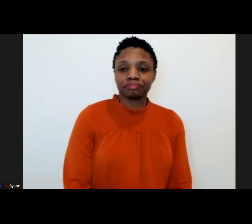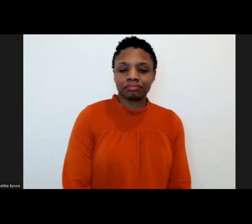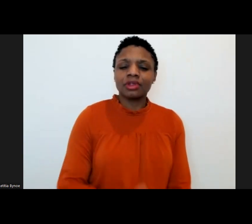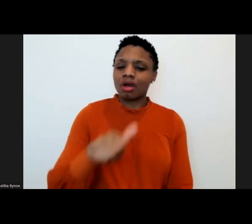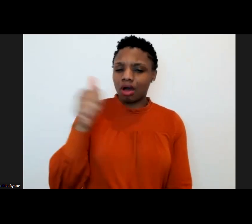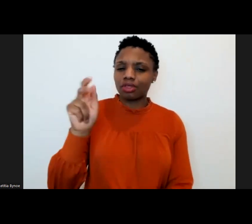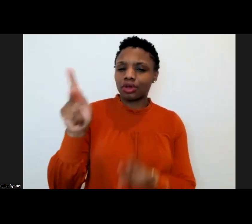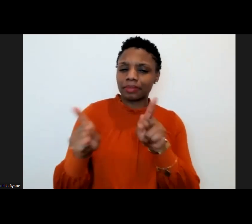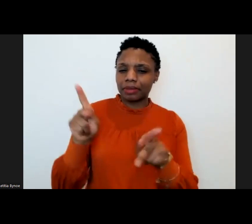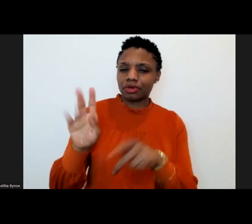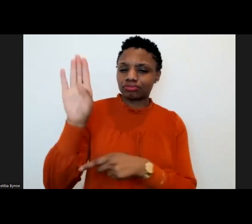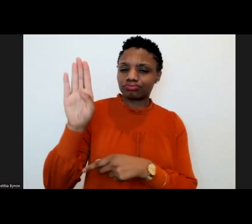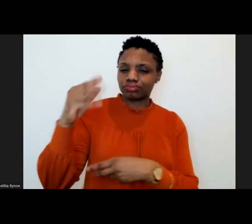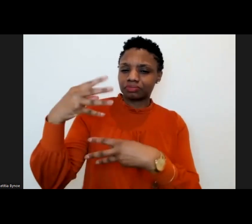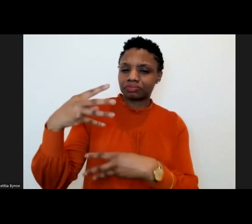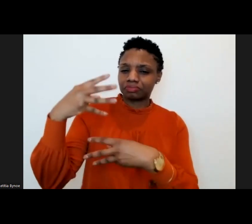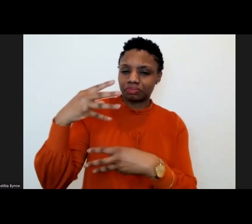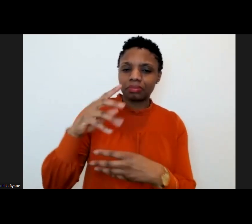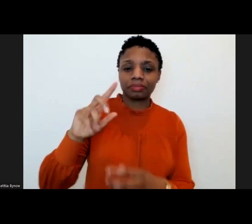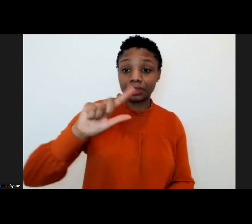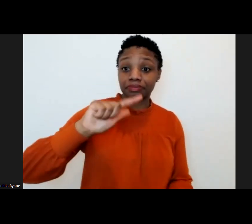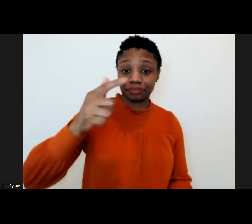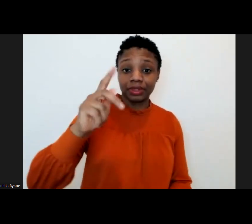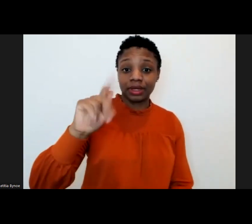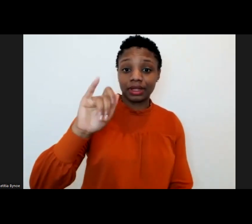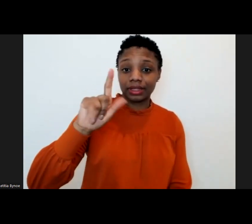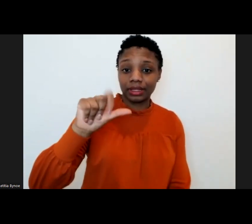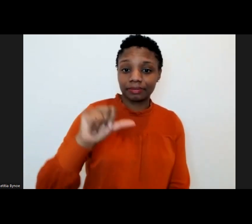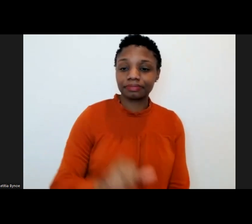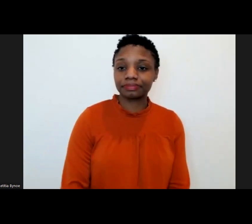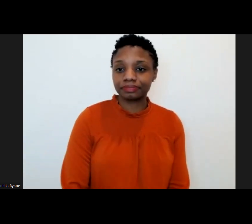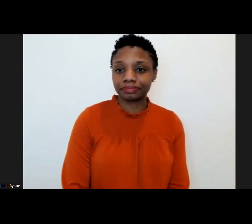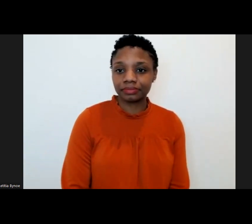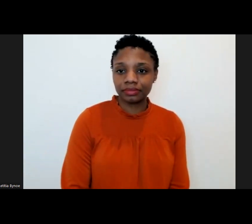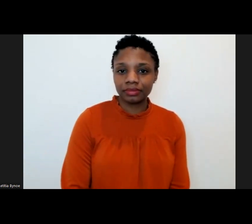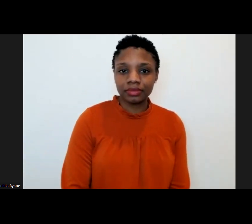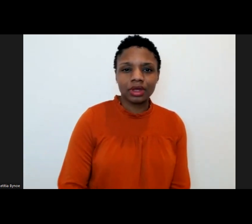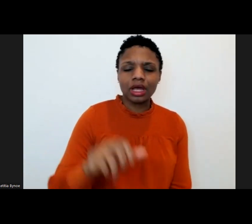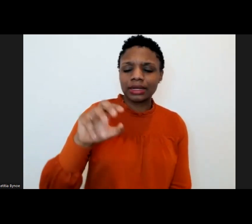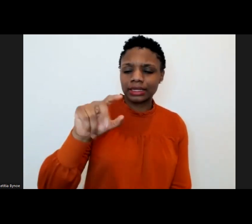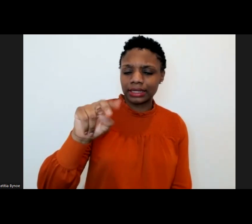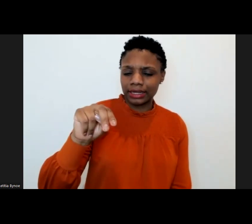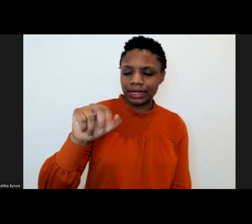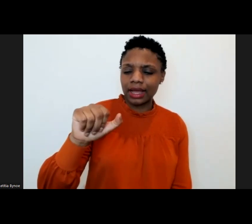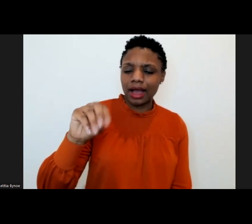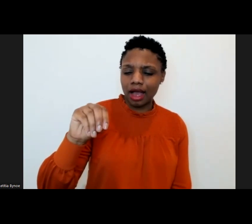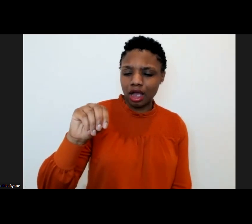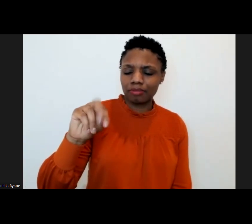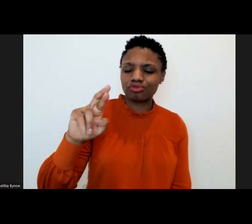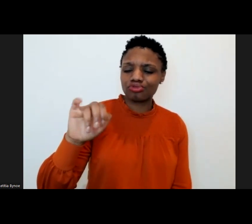other hands raised. Yes, I believe Namrita had her hand raised, but I don't see it